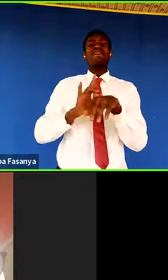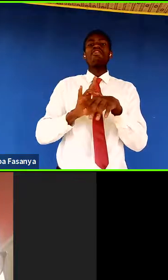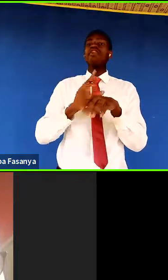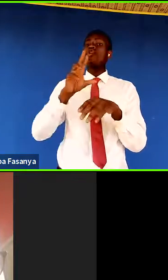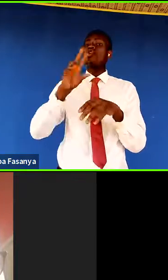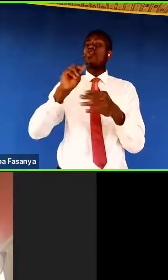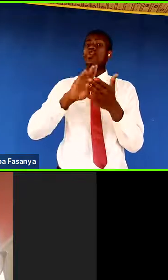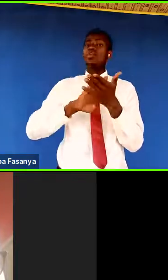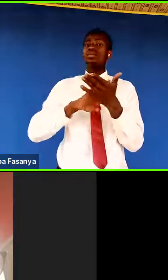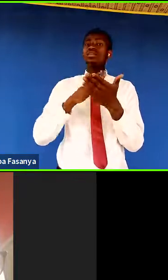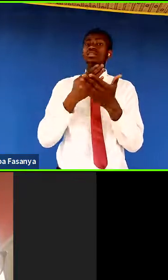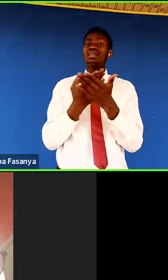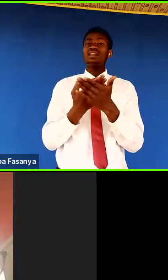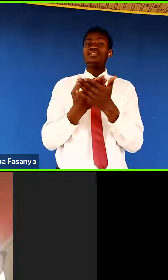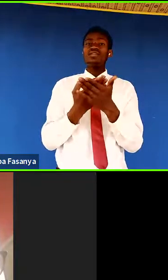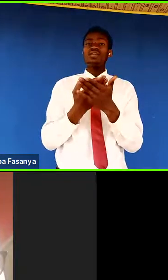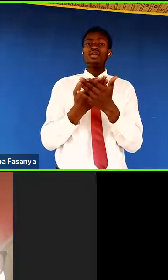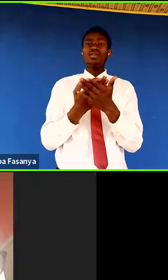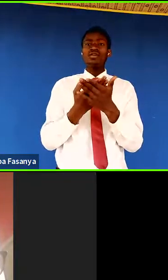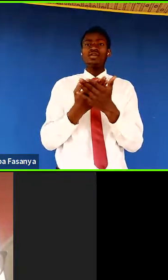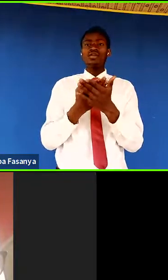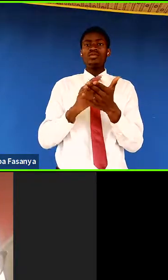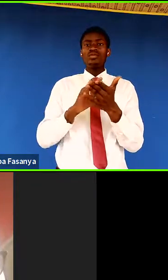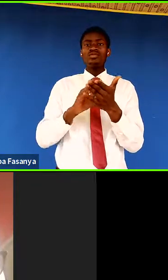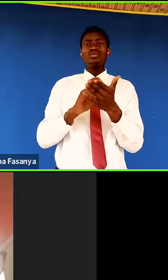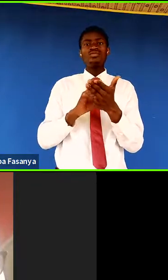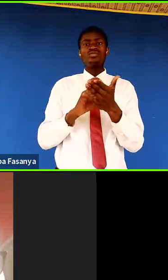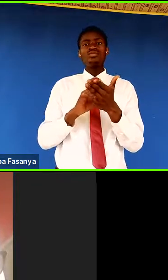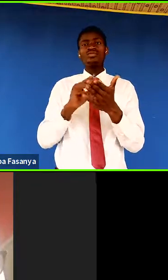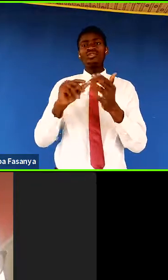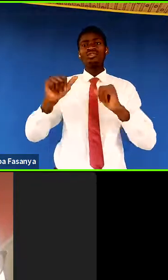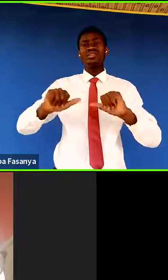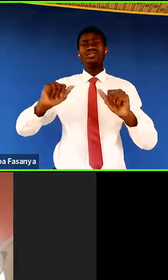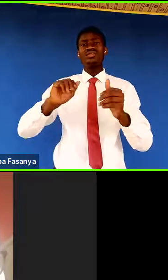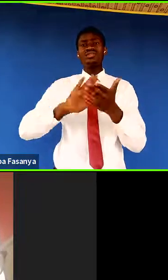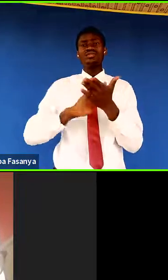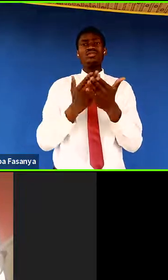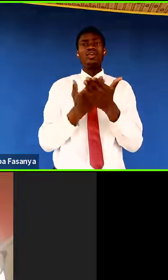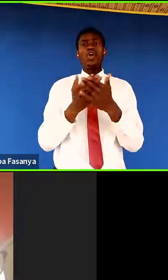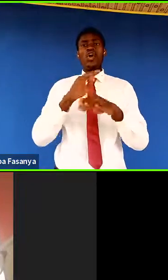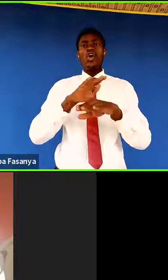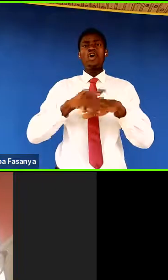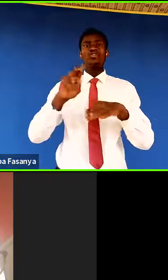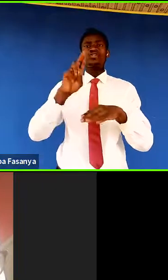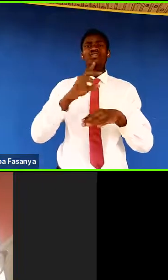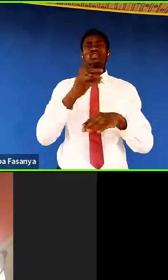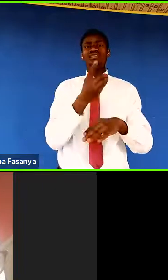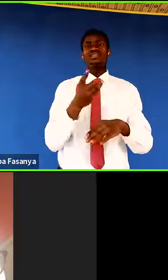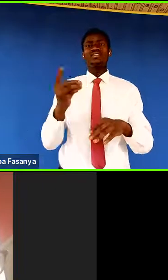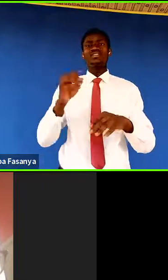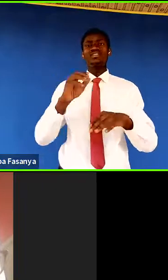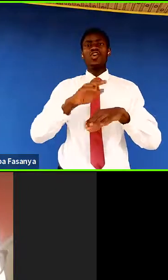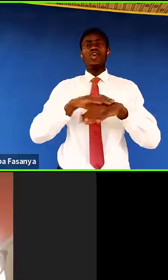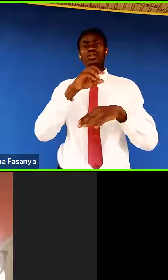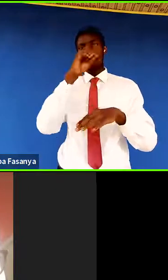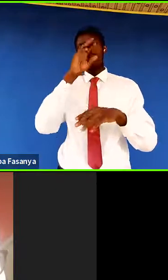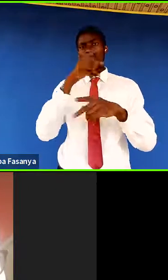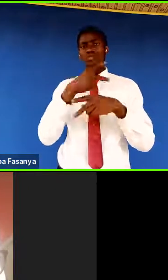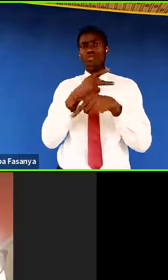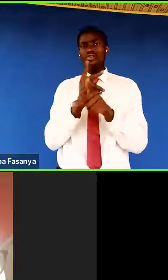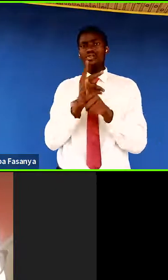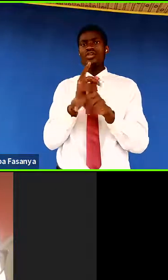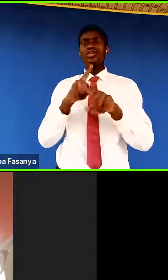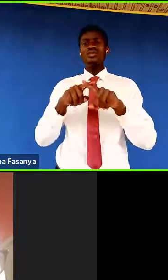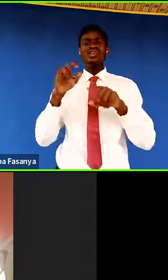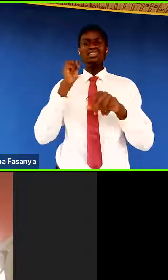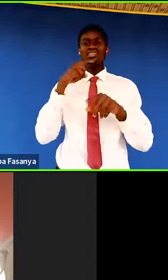of devices and the impact on sperm production and all that now, but she also saying that we should cautiously look at